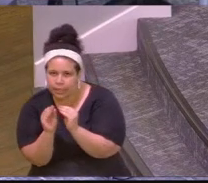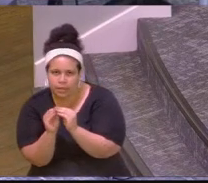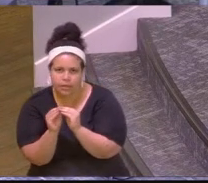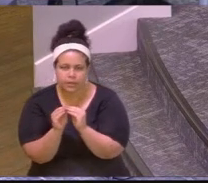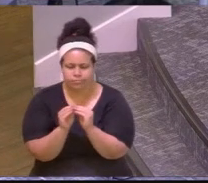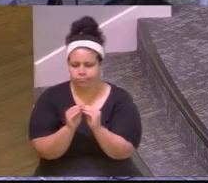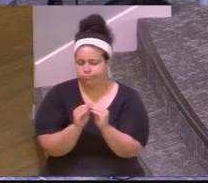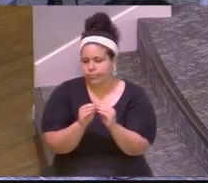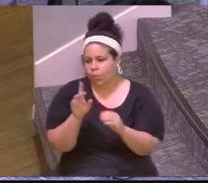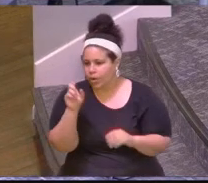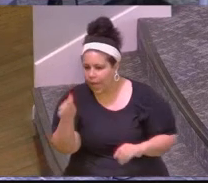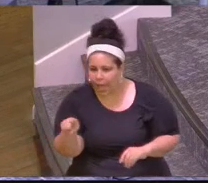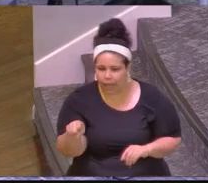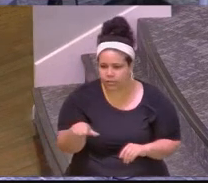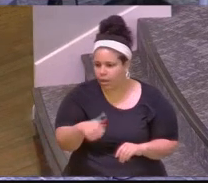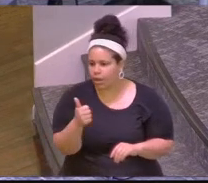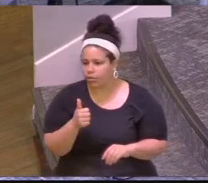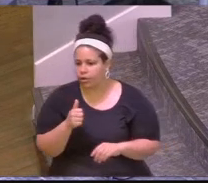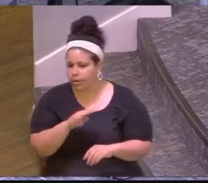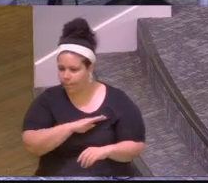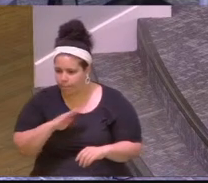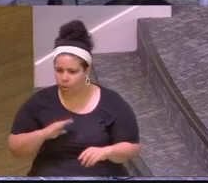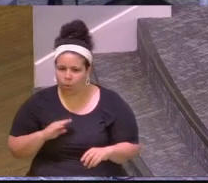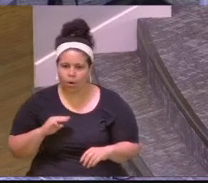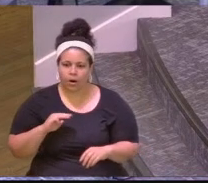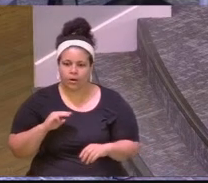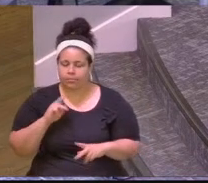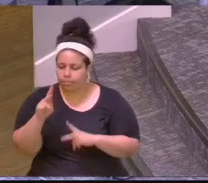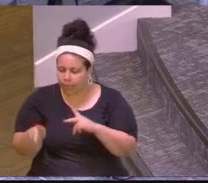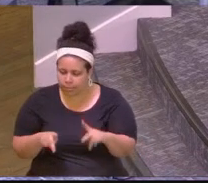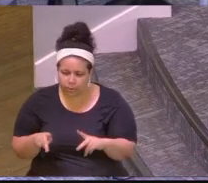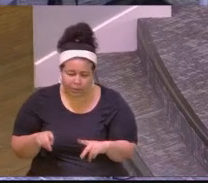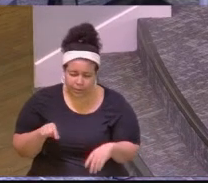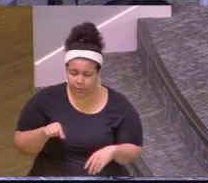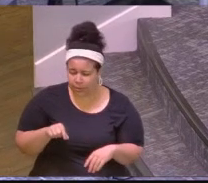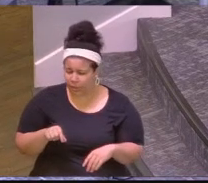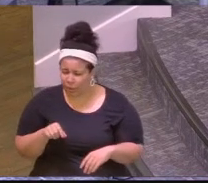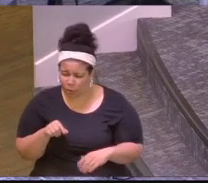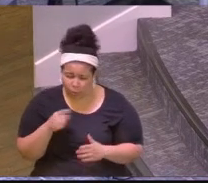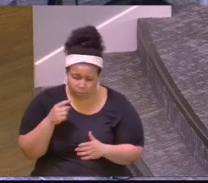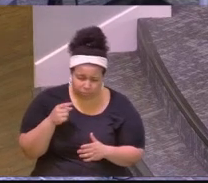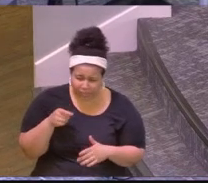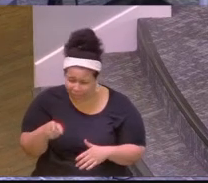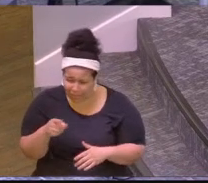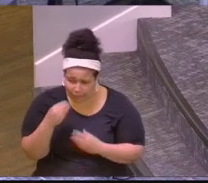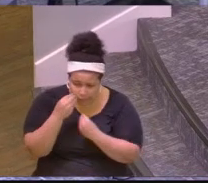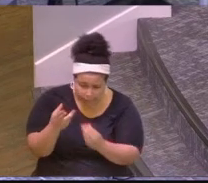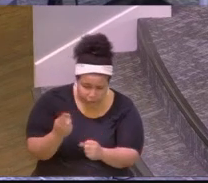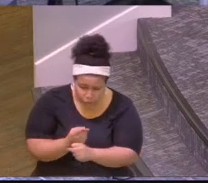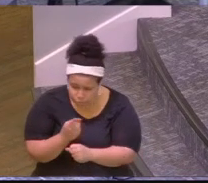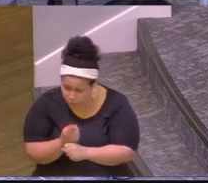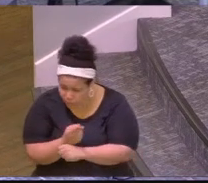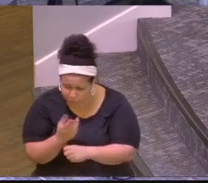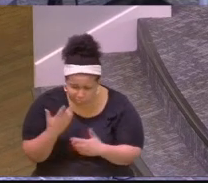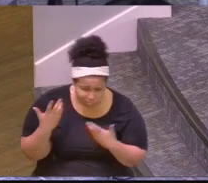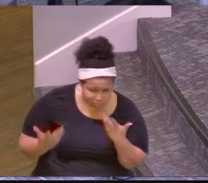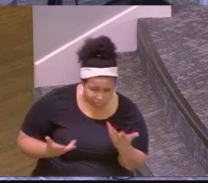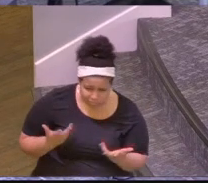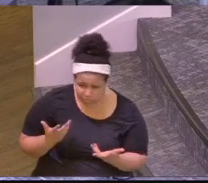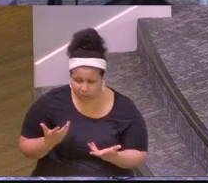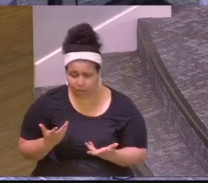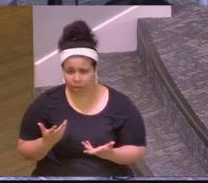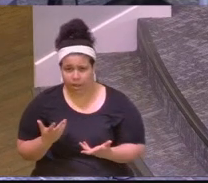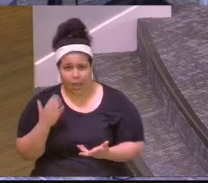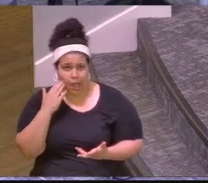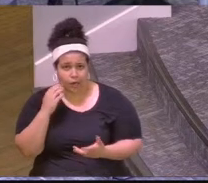like that information was useful enough. I know one of the things that Cognia wants to know is they wanted us to create